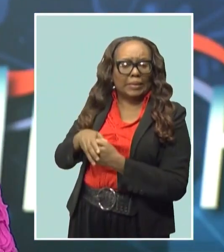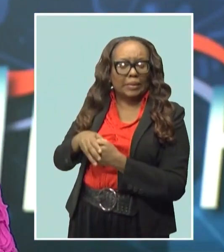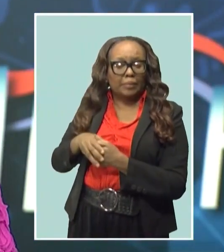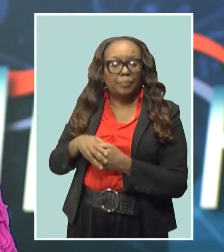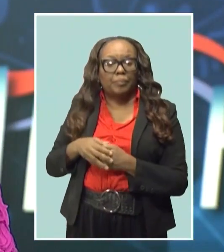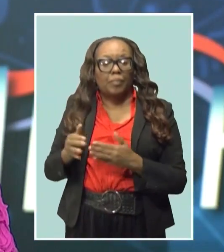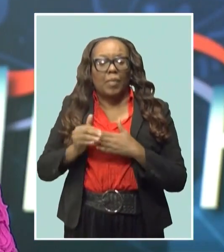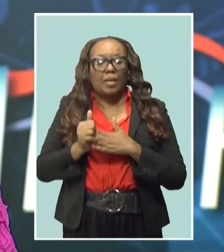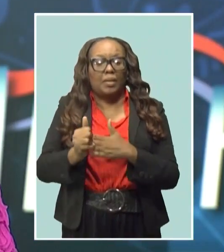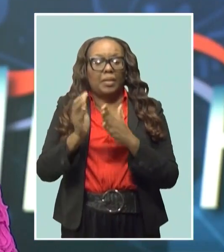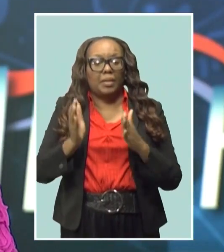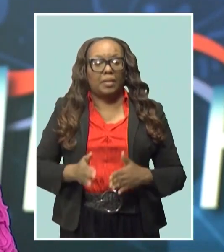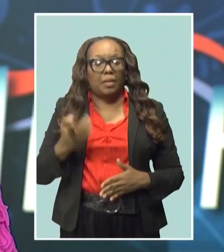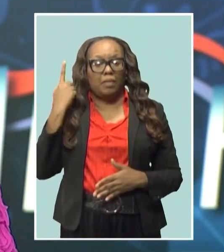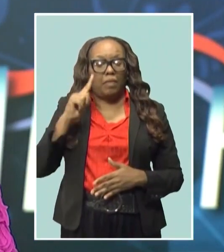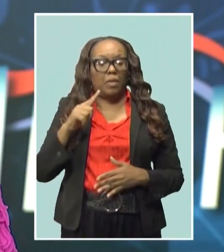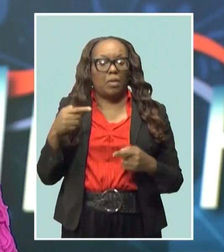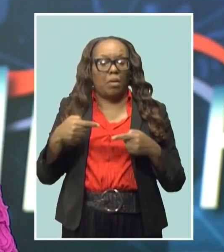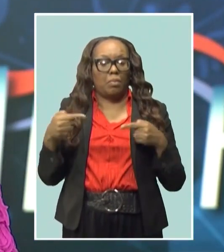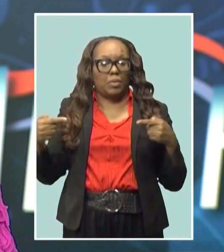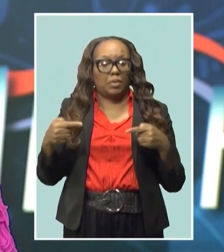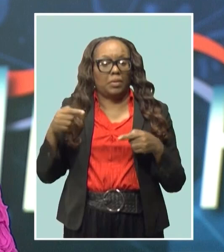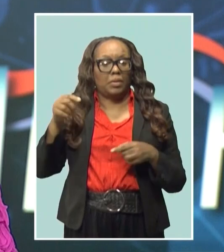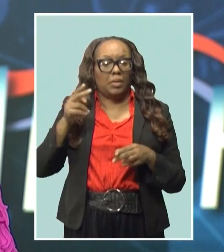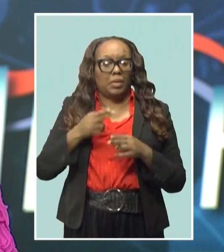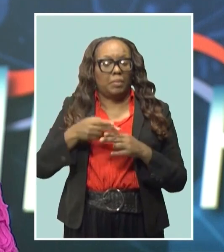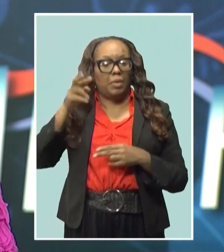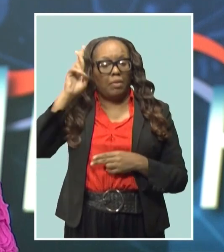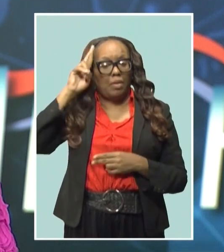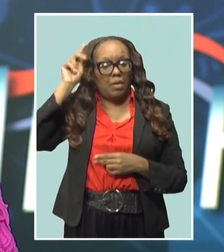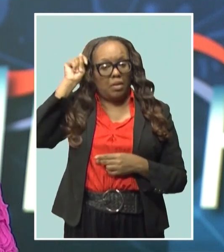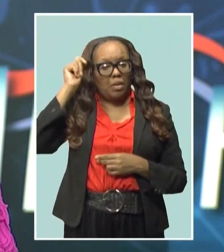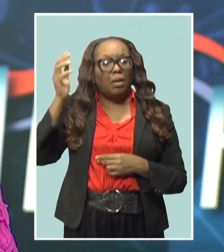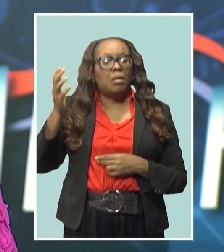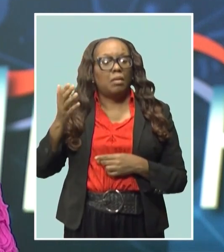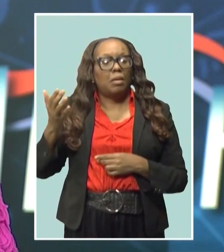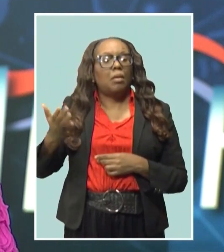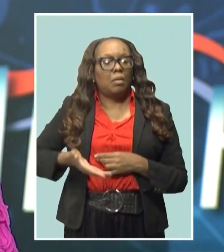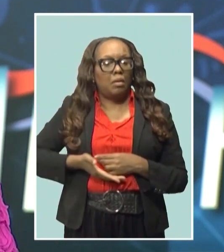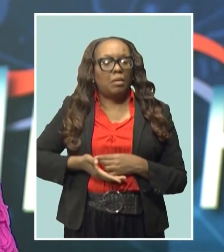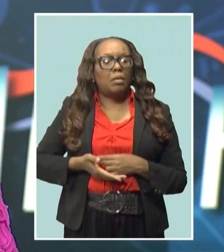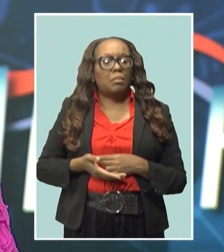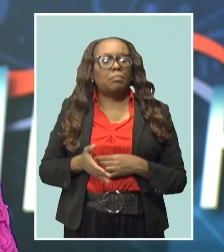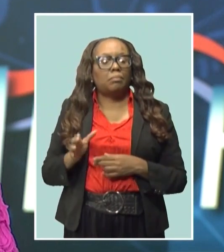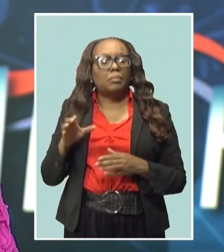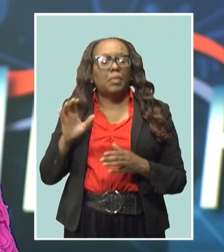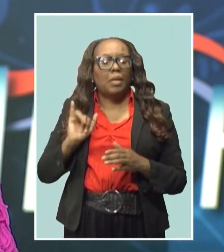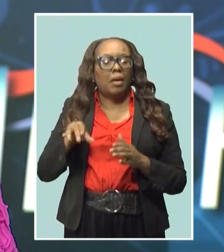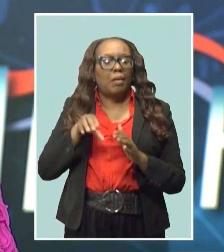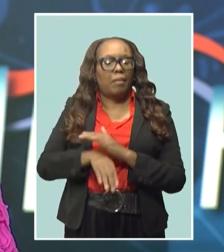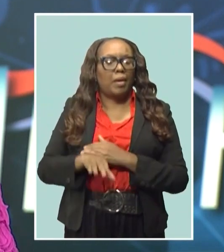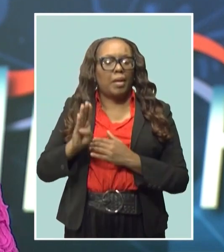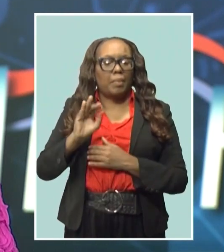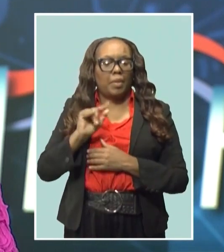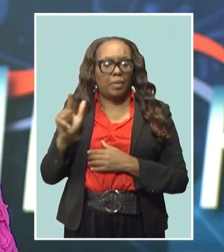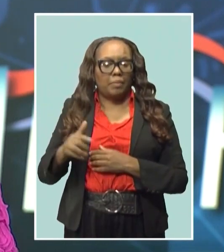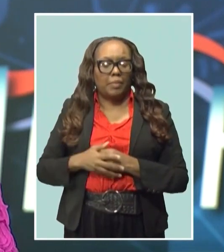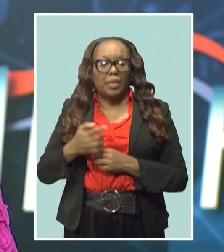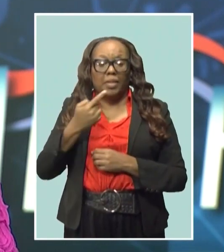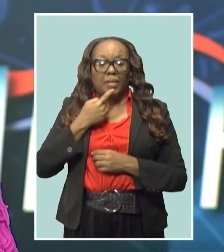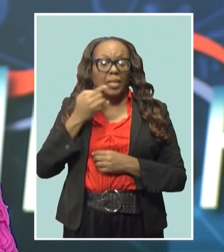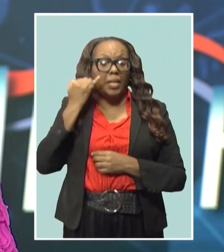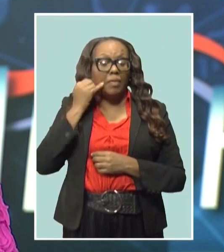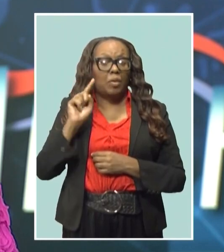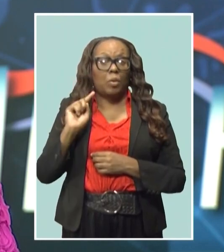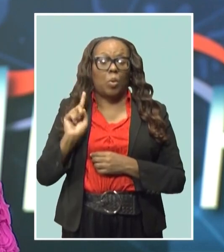opposition, Ralph Thorne, welcomed the Criminal Procedure Amendment Bill. He says judge-only trials could be a rationale to avoid the possibility